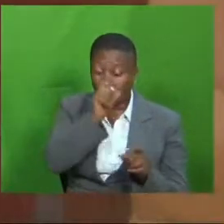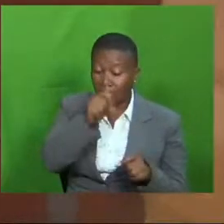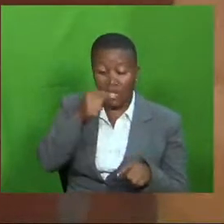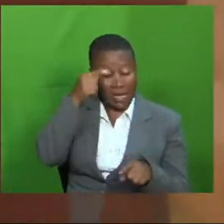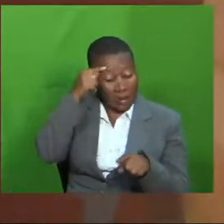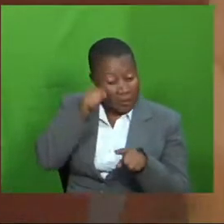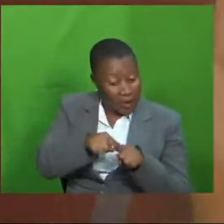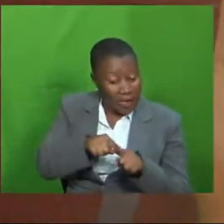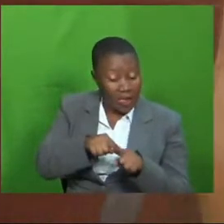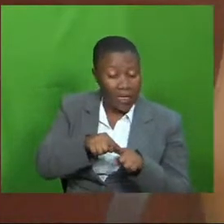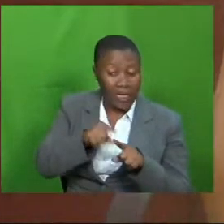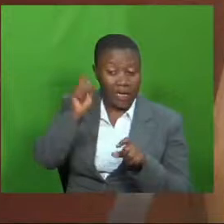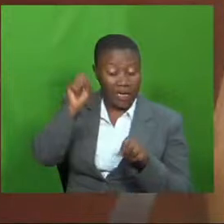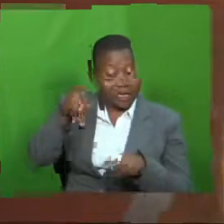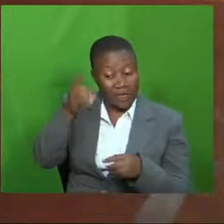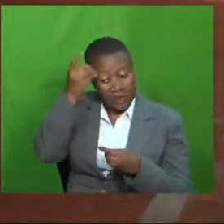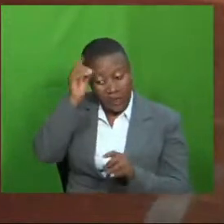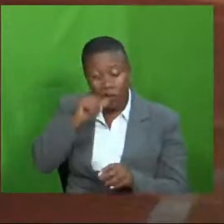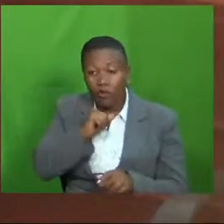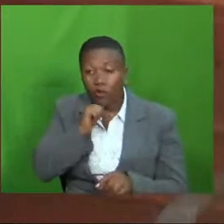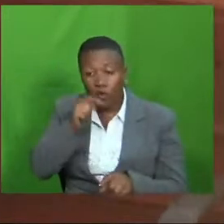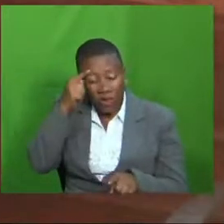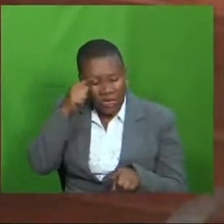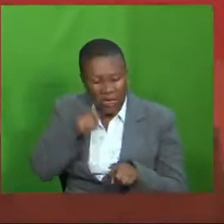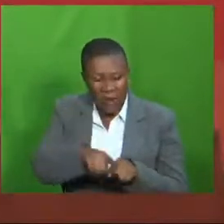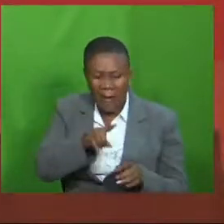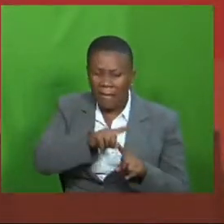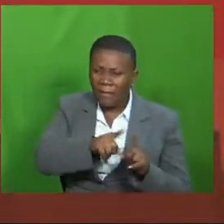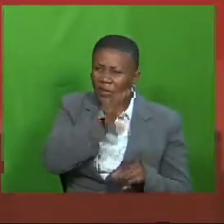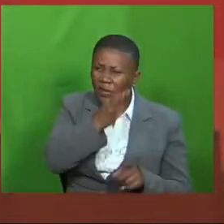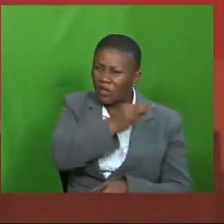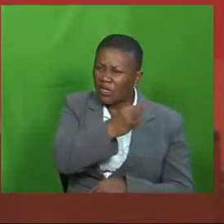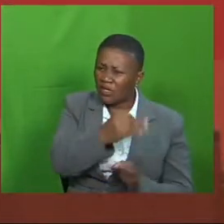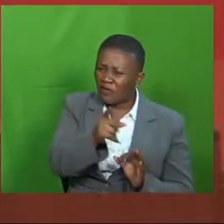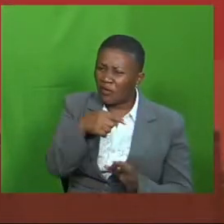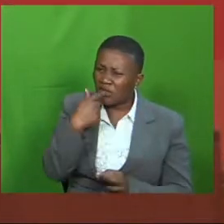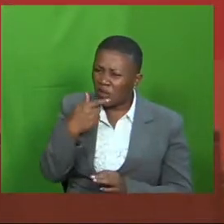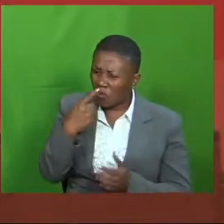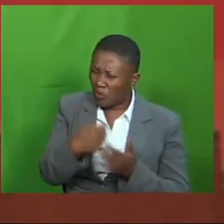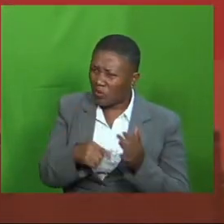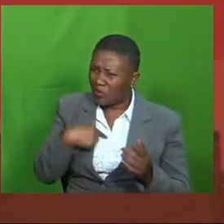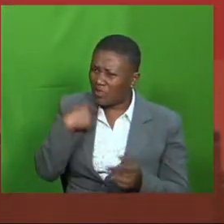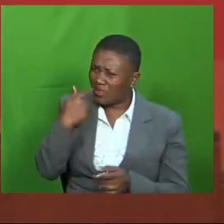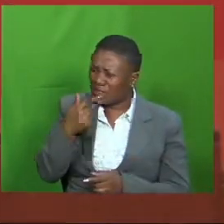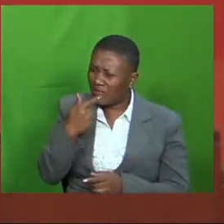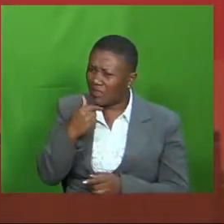But to describe my ruling as unfortunate